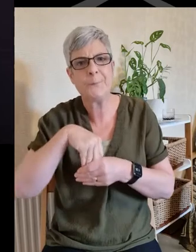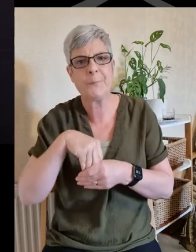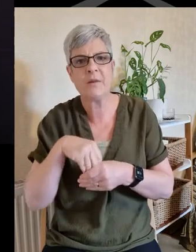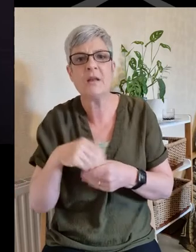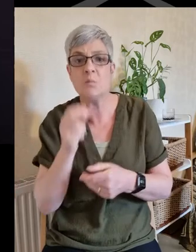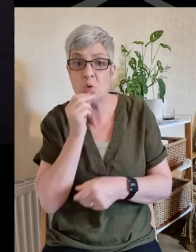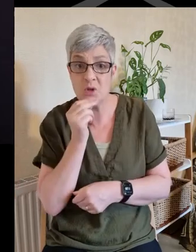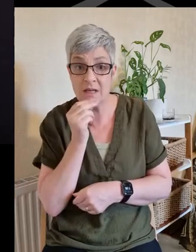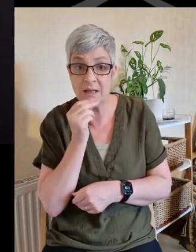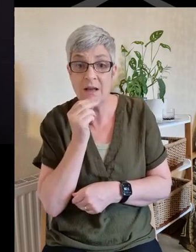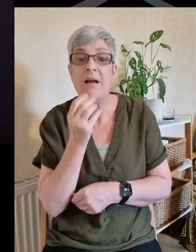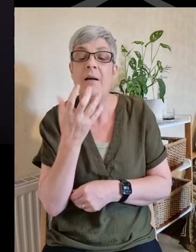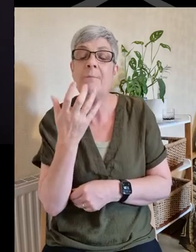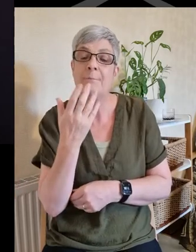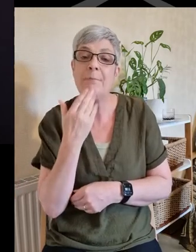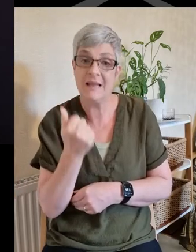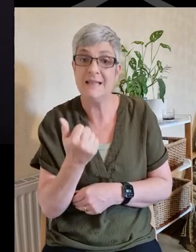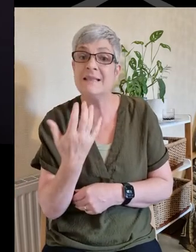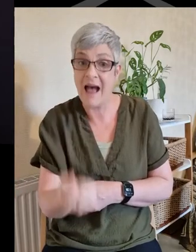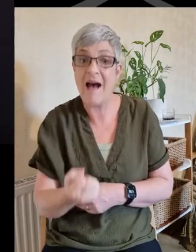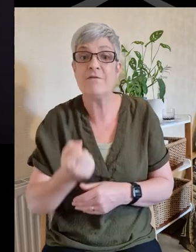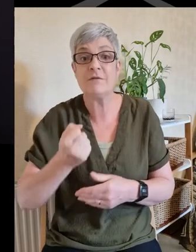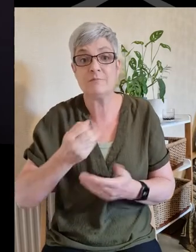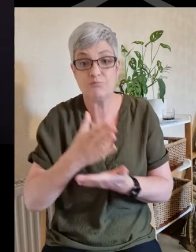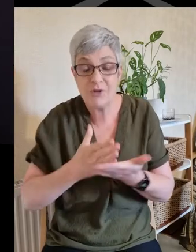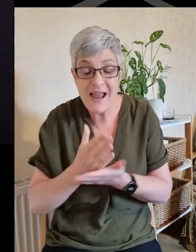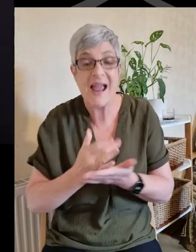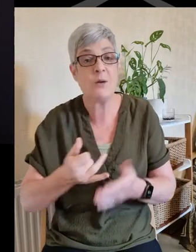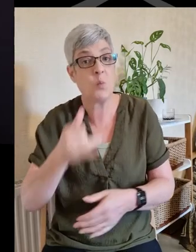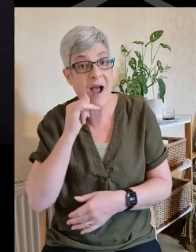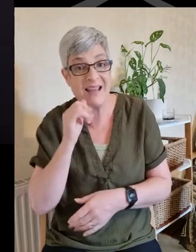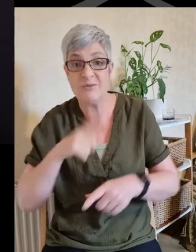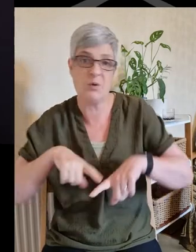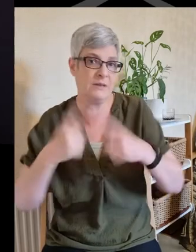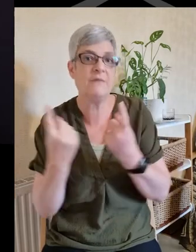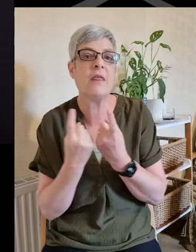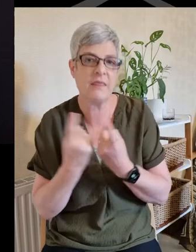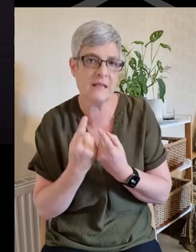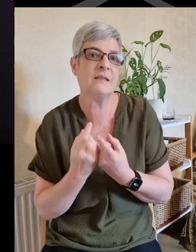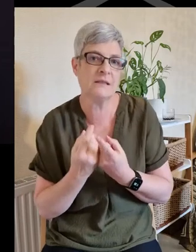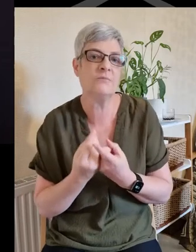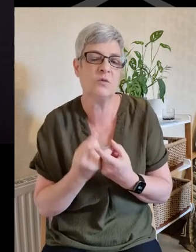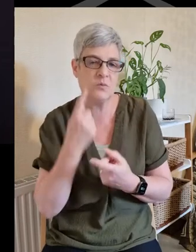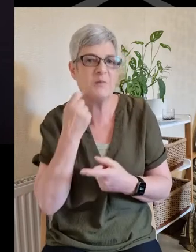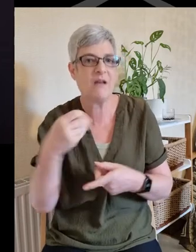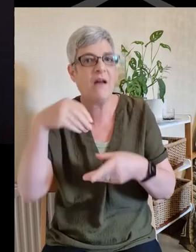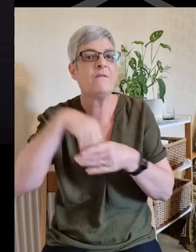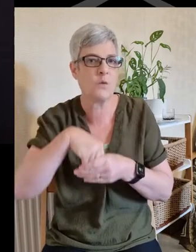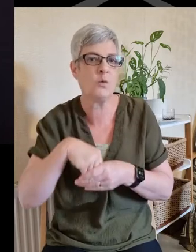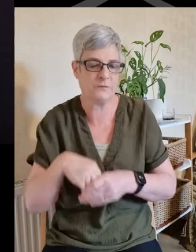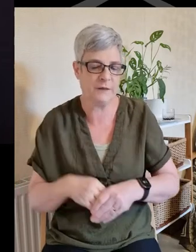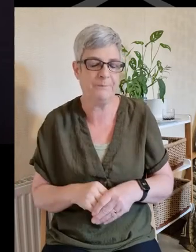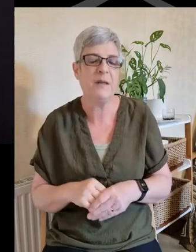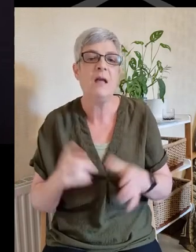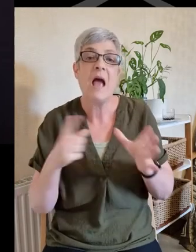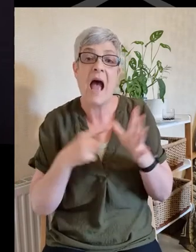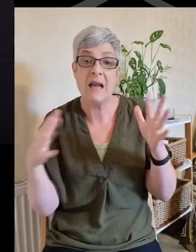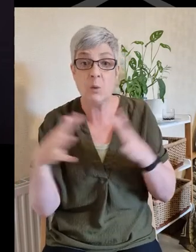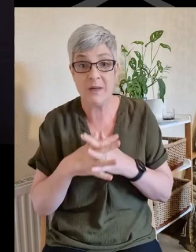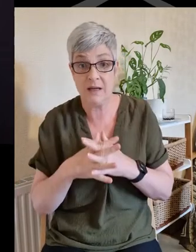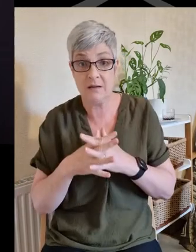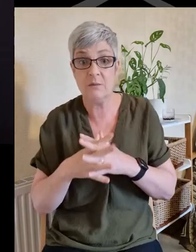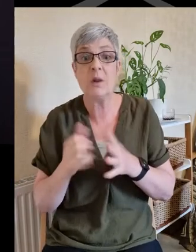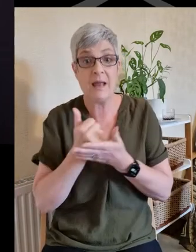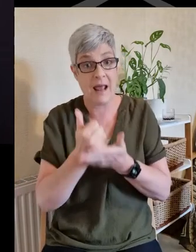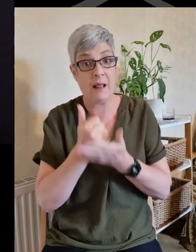part of the service, do have bread and wine or alternatives with you for that part of the service. Anna Weir will be